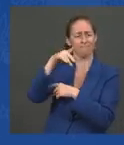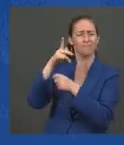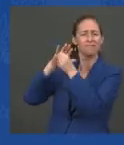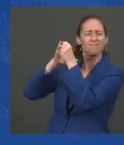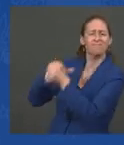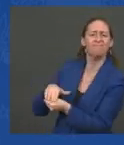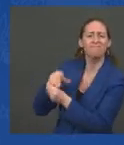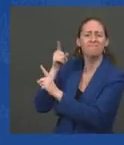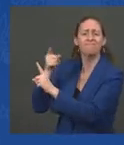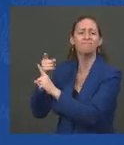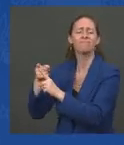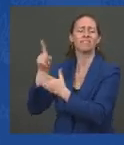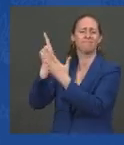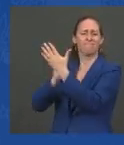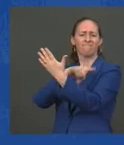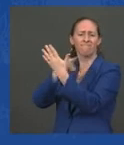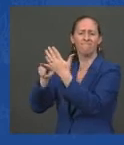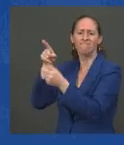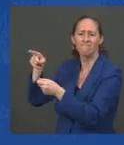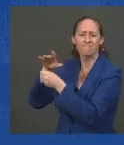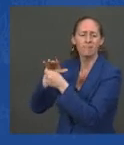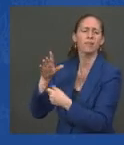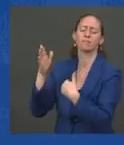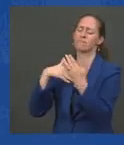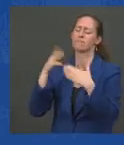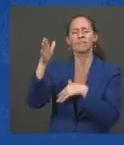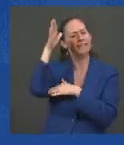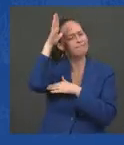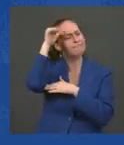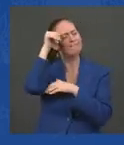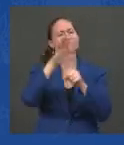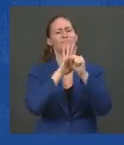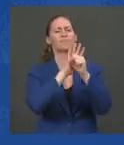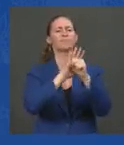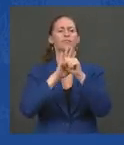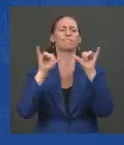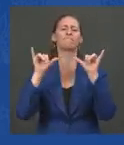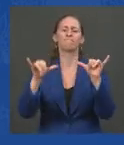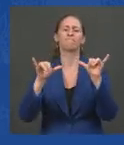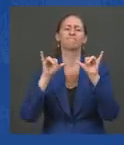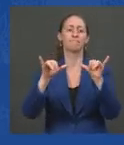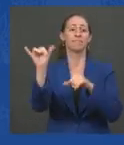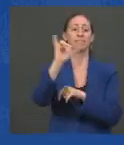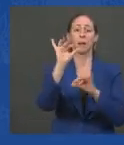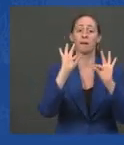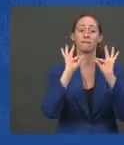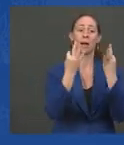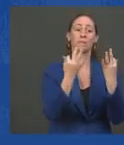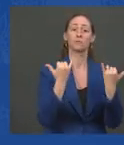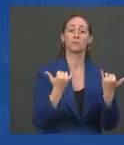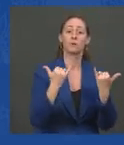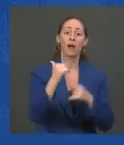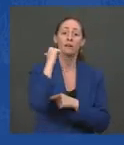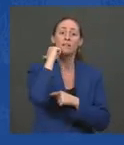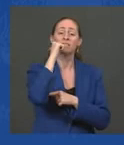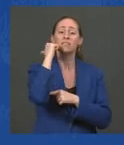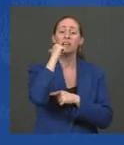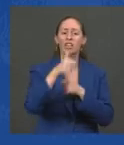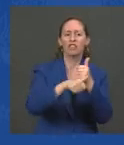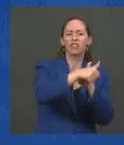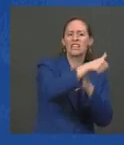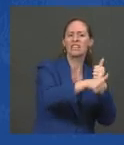pushed even as his family on a daily basis was being threatened.